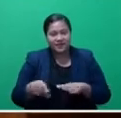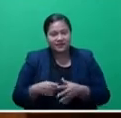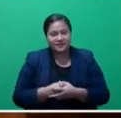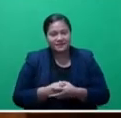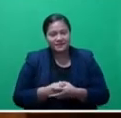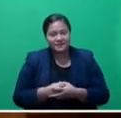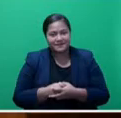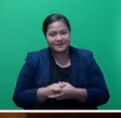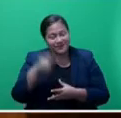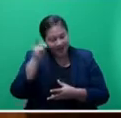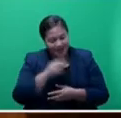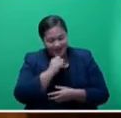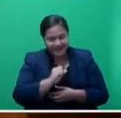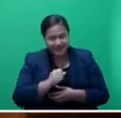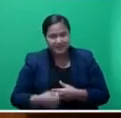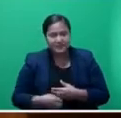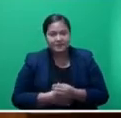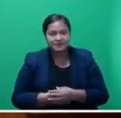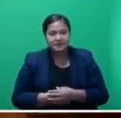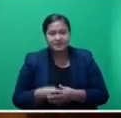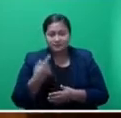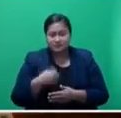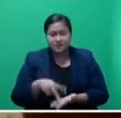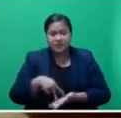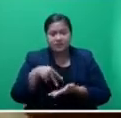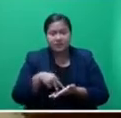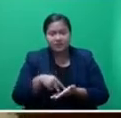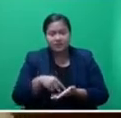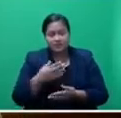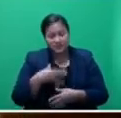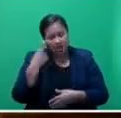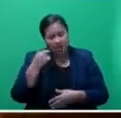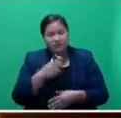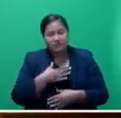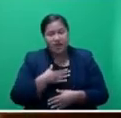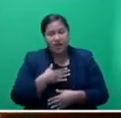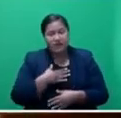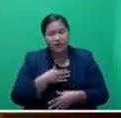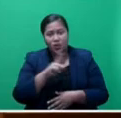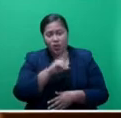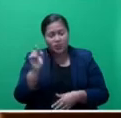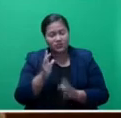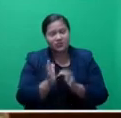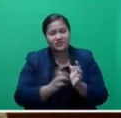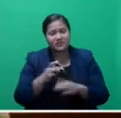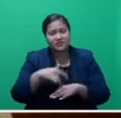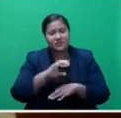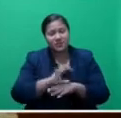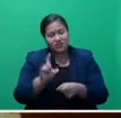gentlemen, I rise in the name of my Lord Jesus Christ, the Creator and Sustainer of this